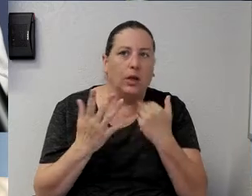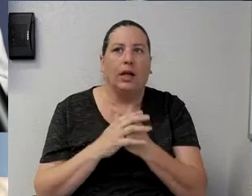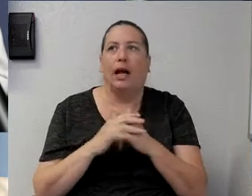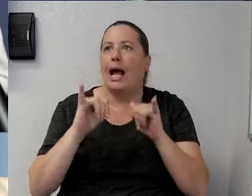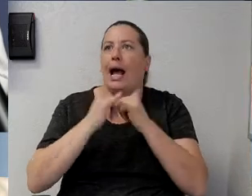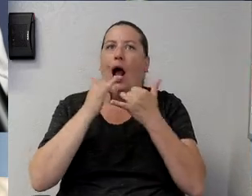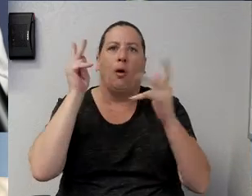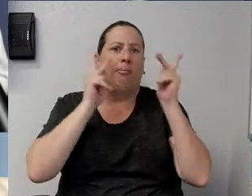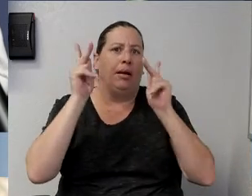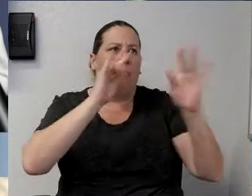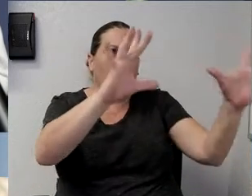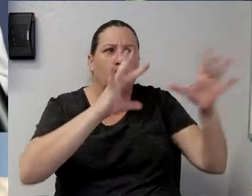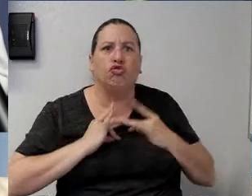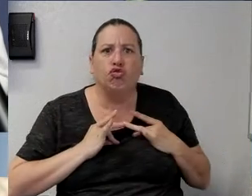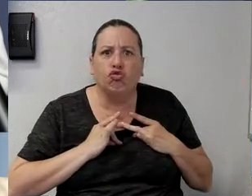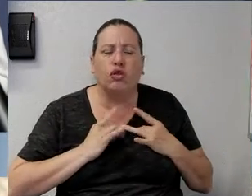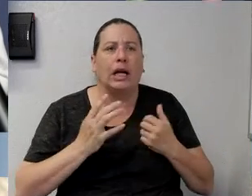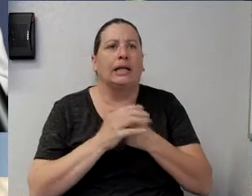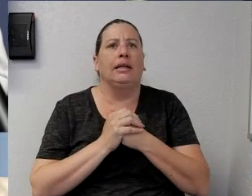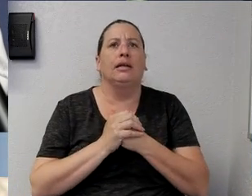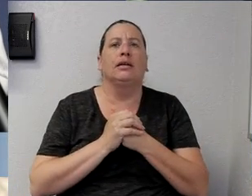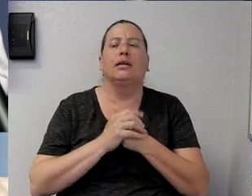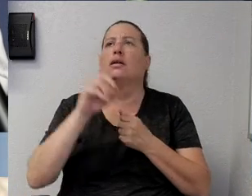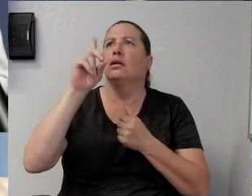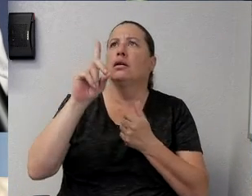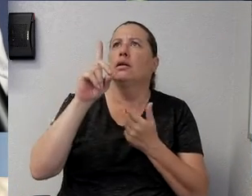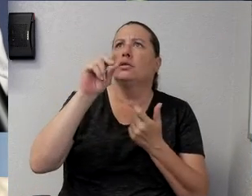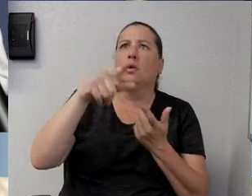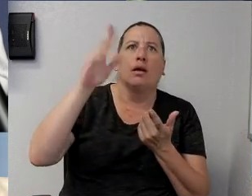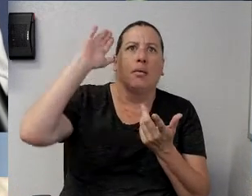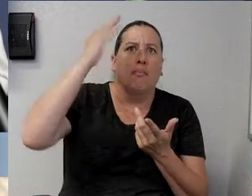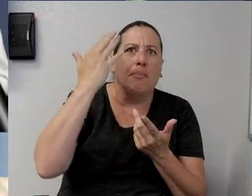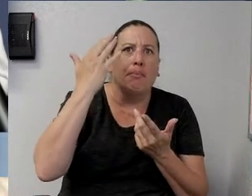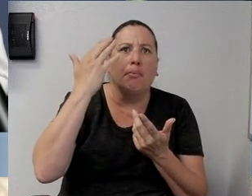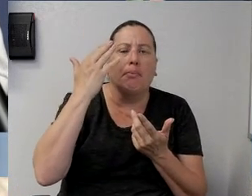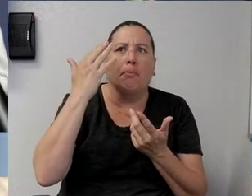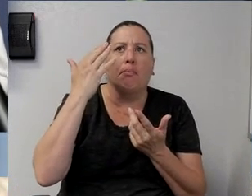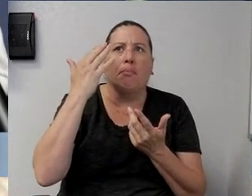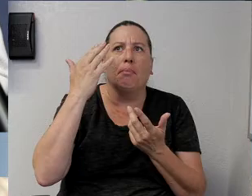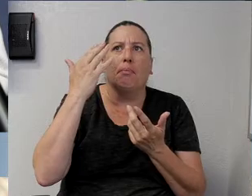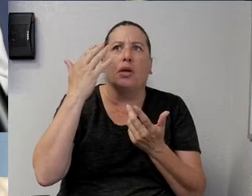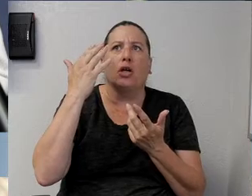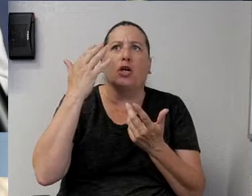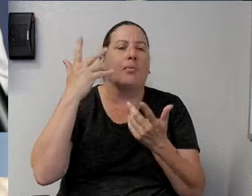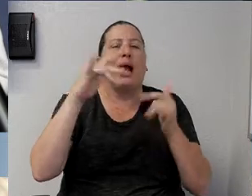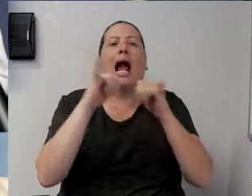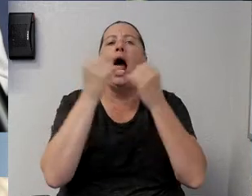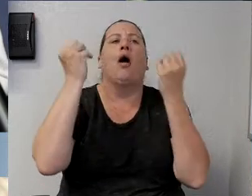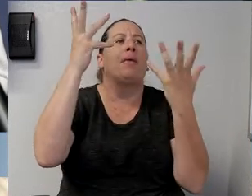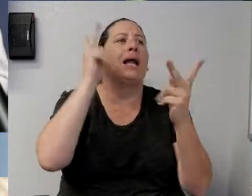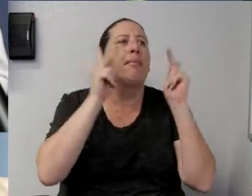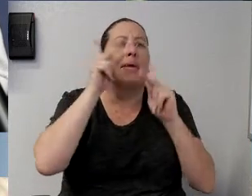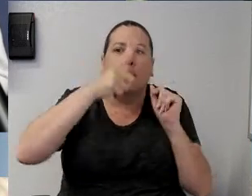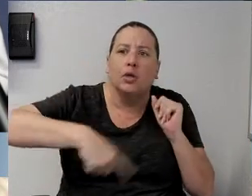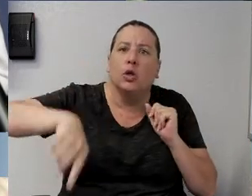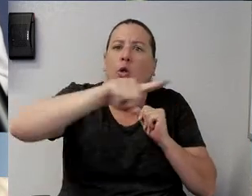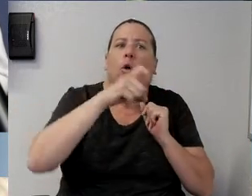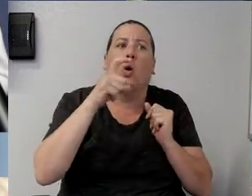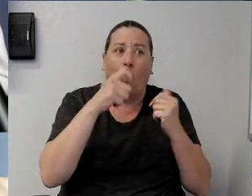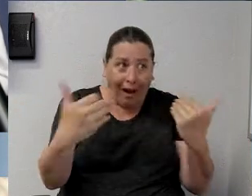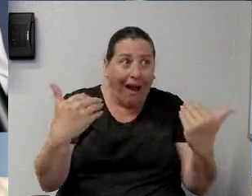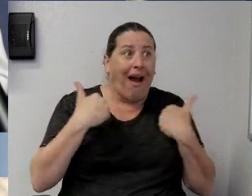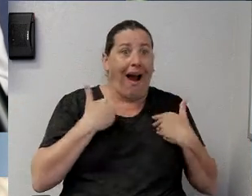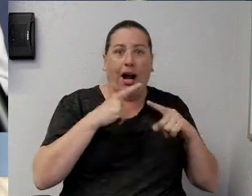people contract it? Do there appear to be, how many asymptomatic people ended